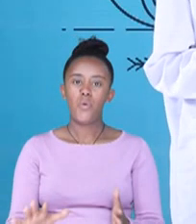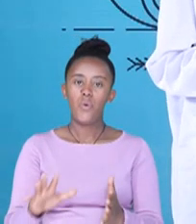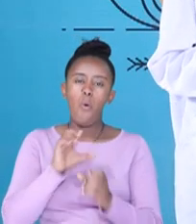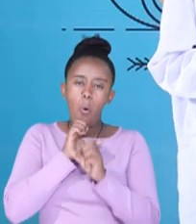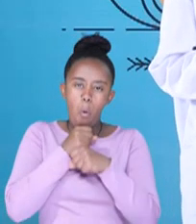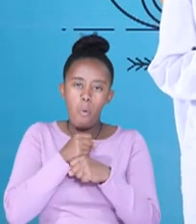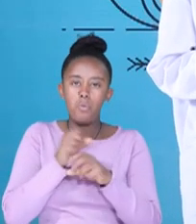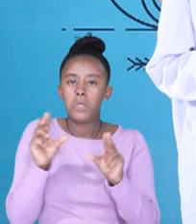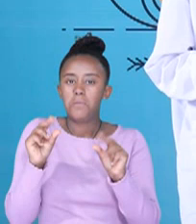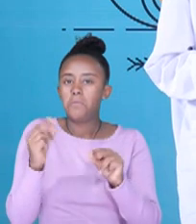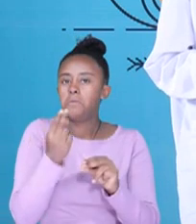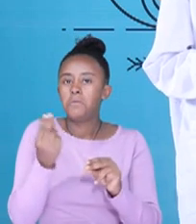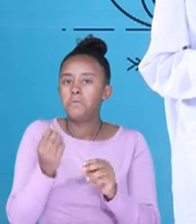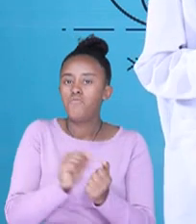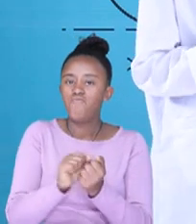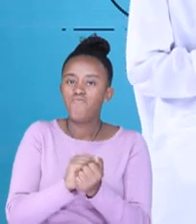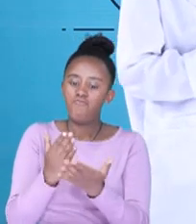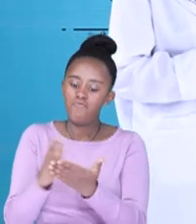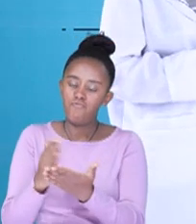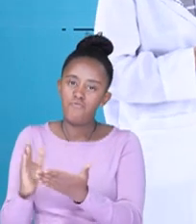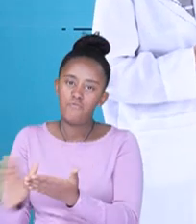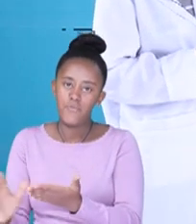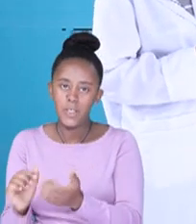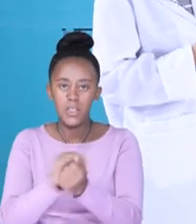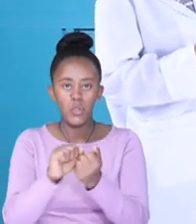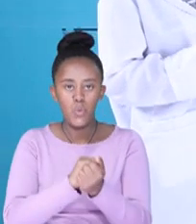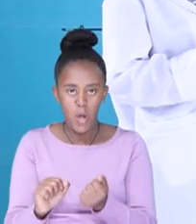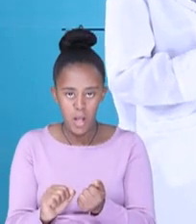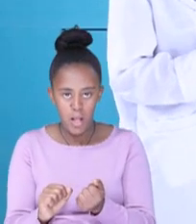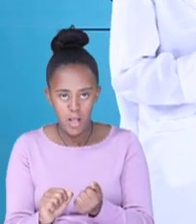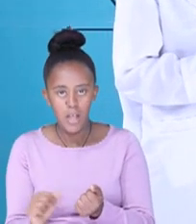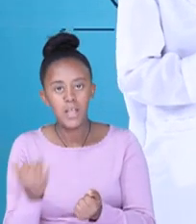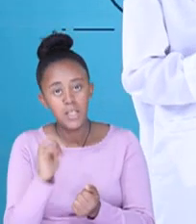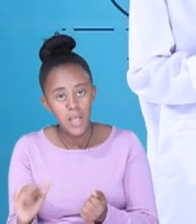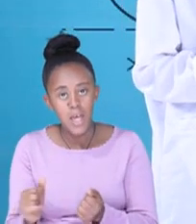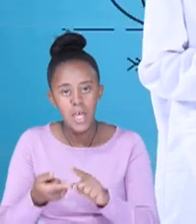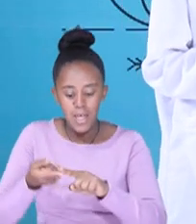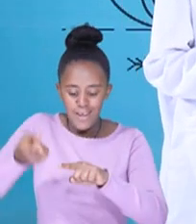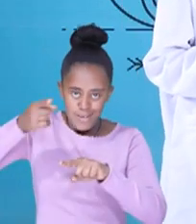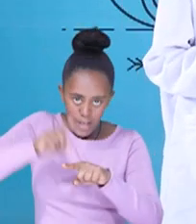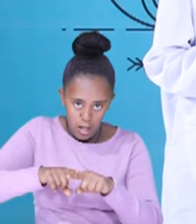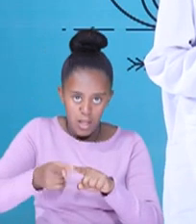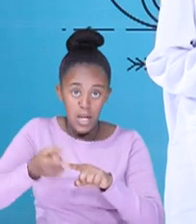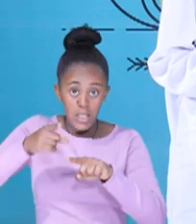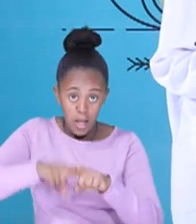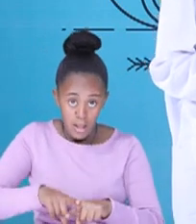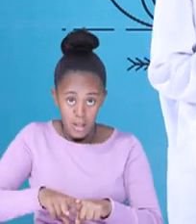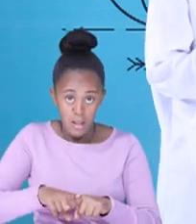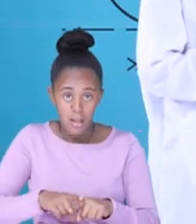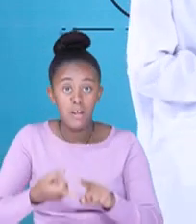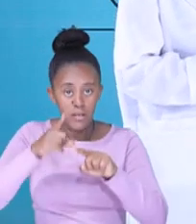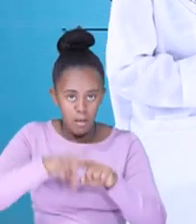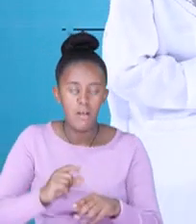and non-functional cells. Old and non-functional cells. They recycle worn out cells.